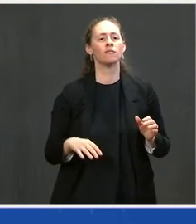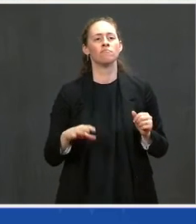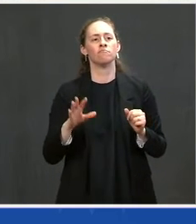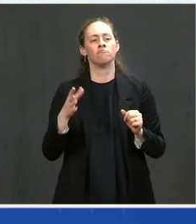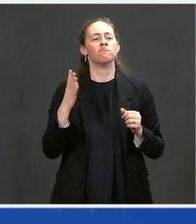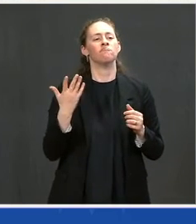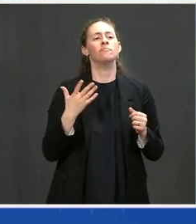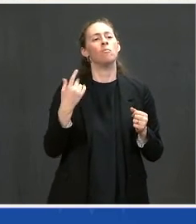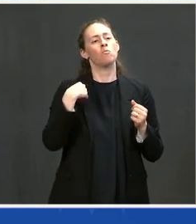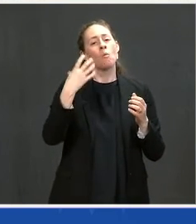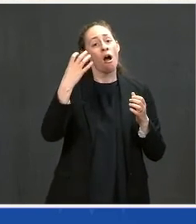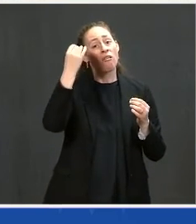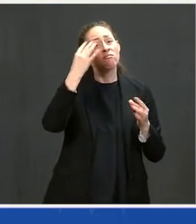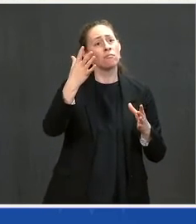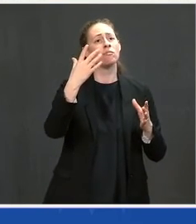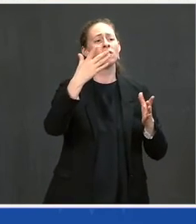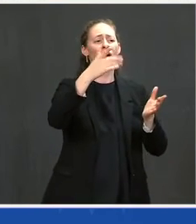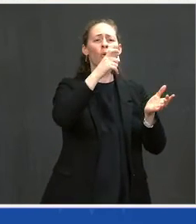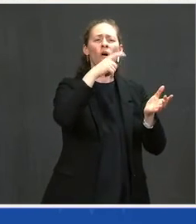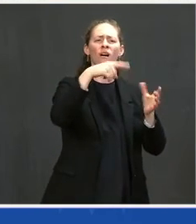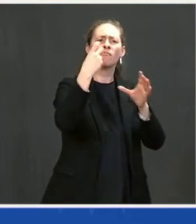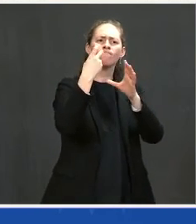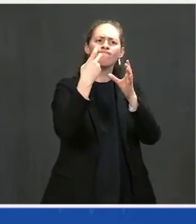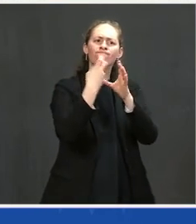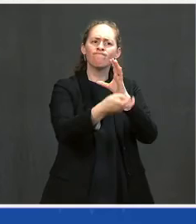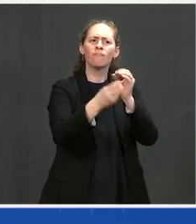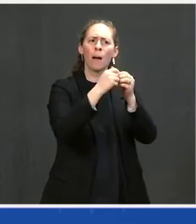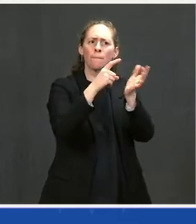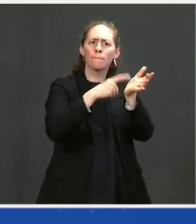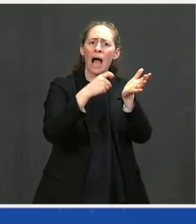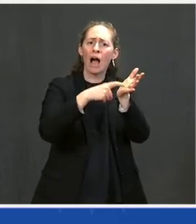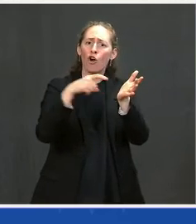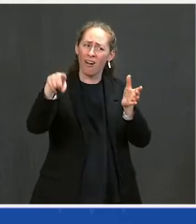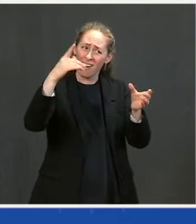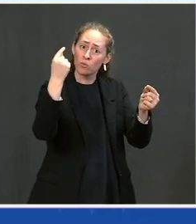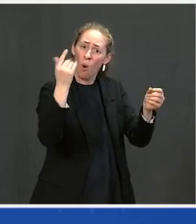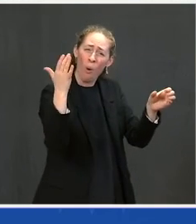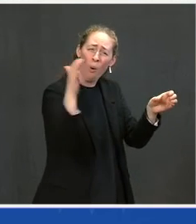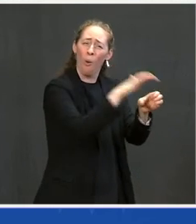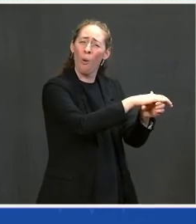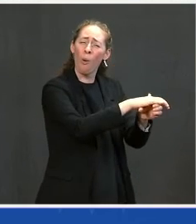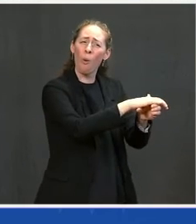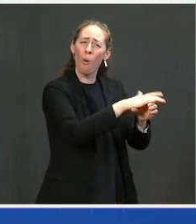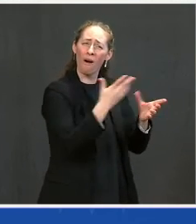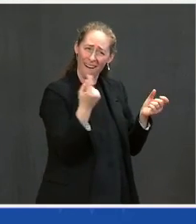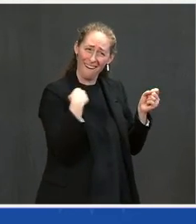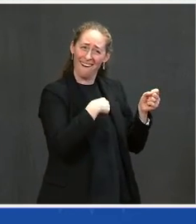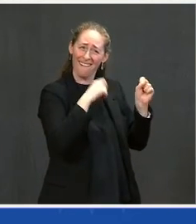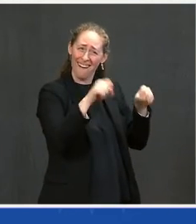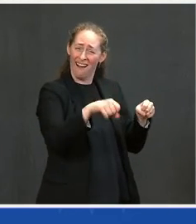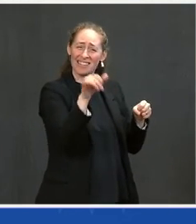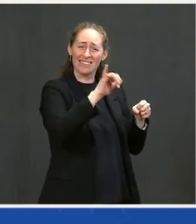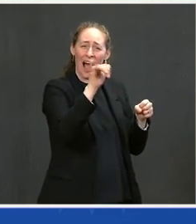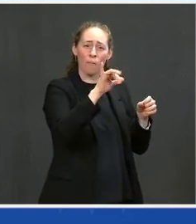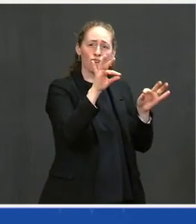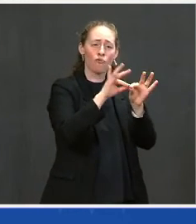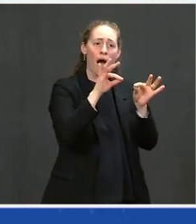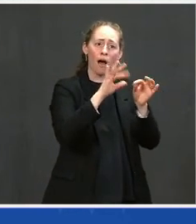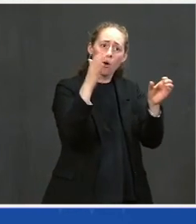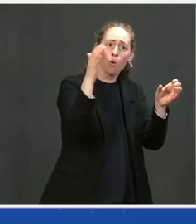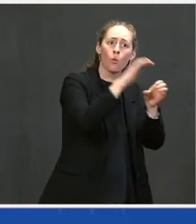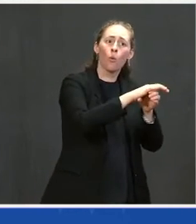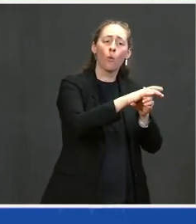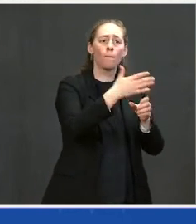us to work capping those wells at the same price that they would charge to dig those